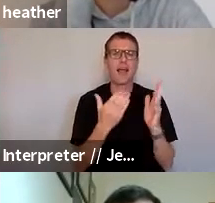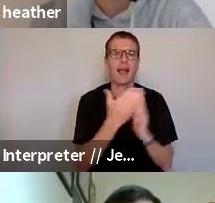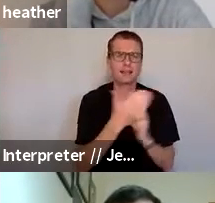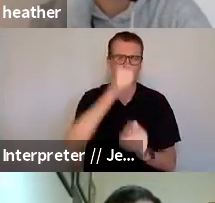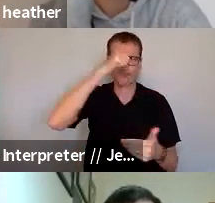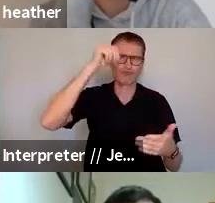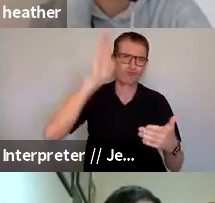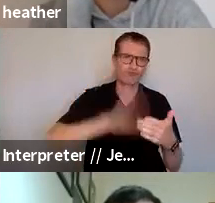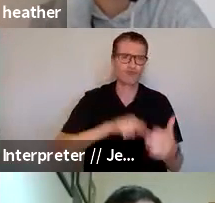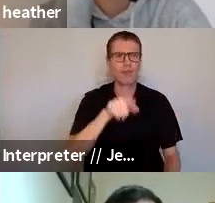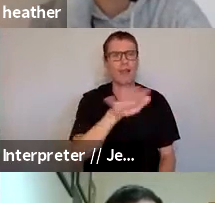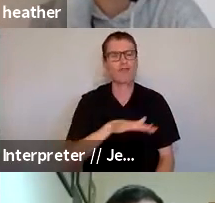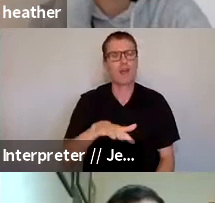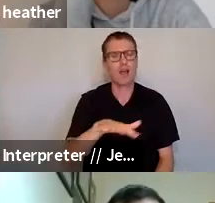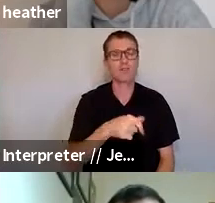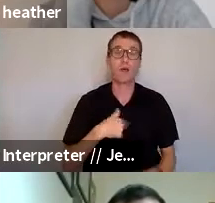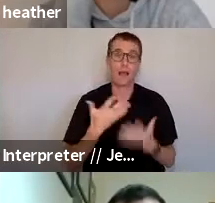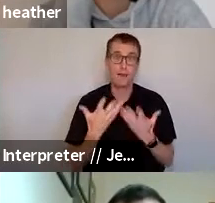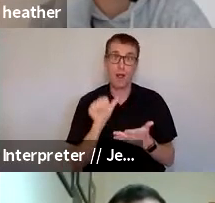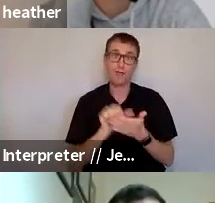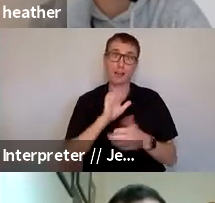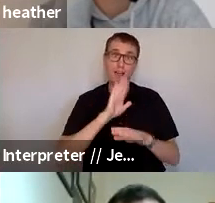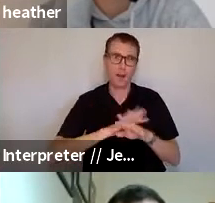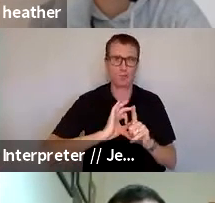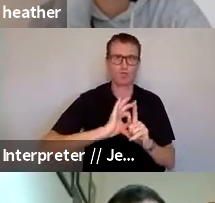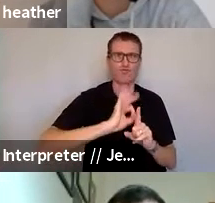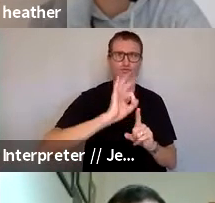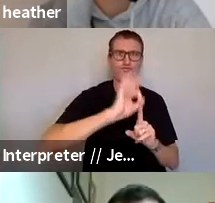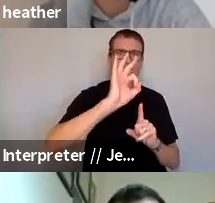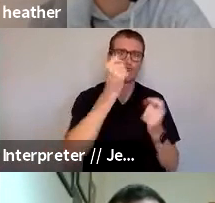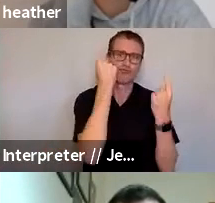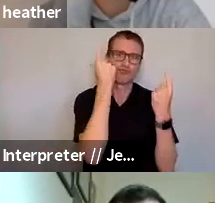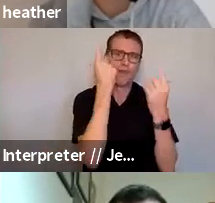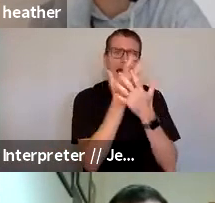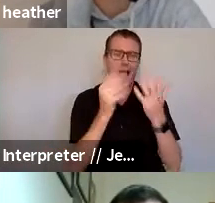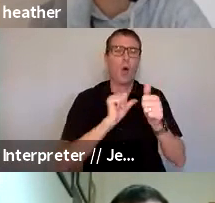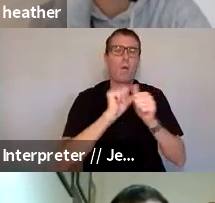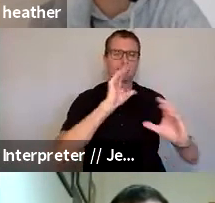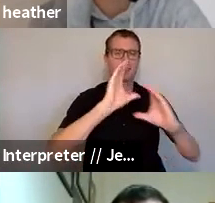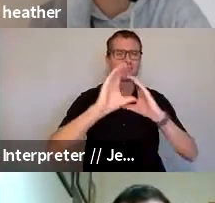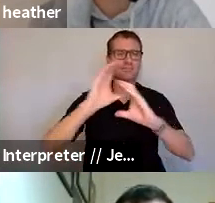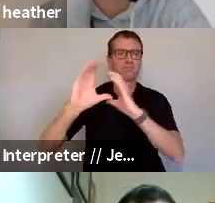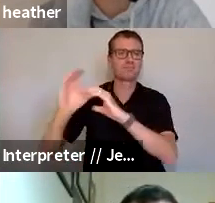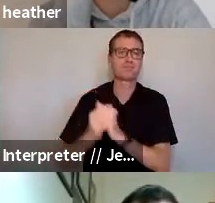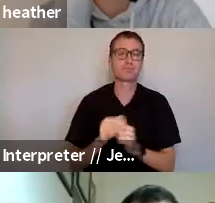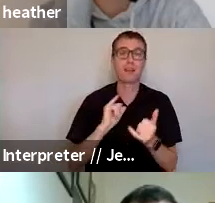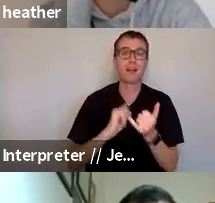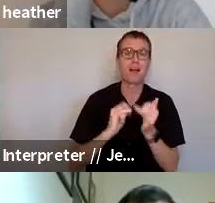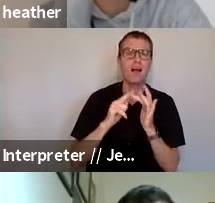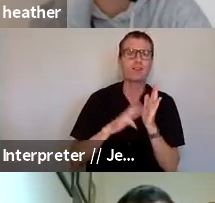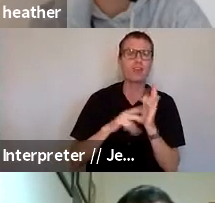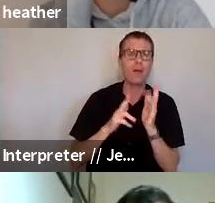that and how we can communicate better. Kia ora, Rachel. Thank you very much. Beautiful, building